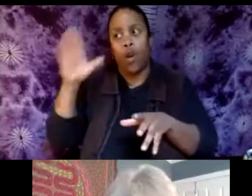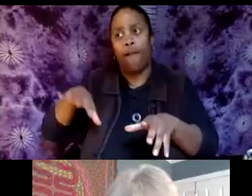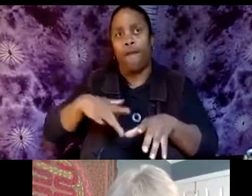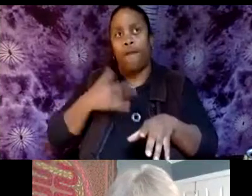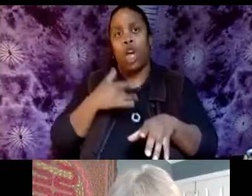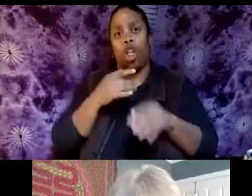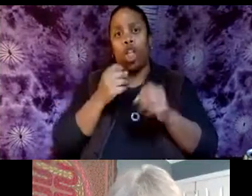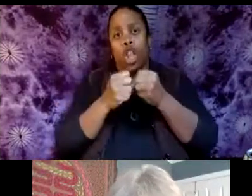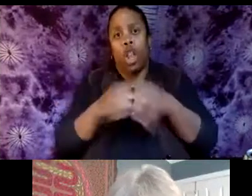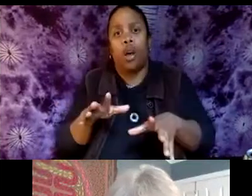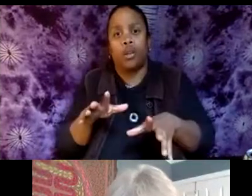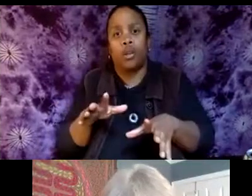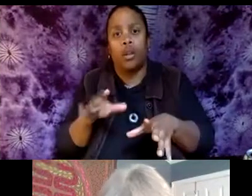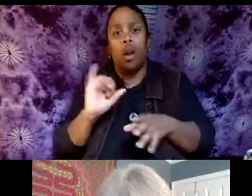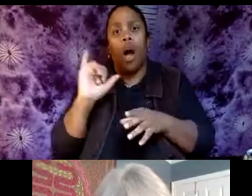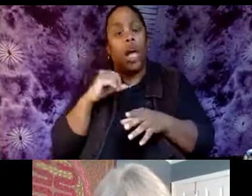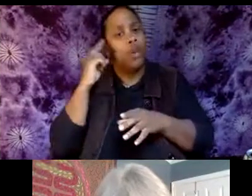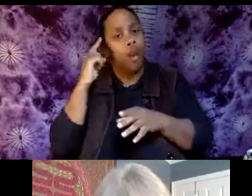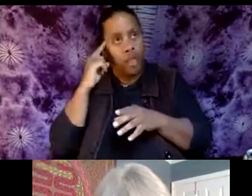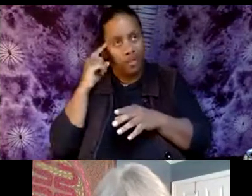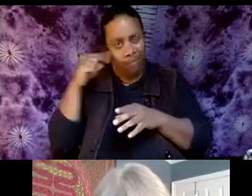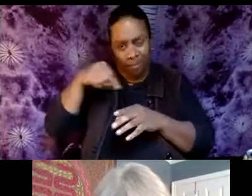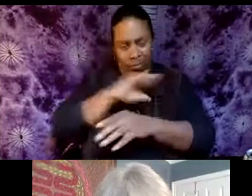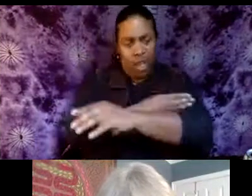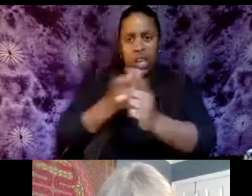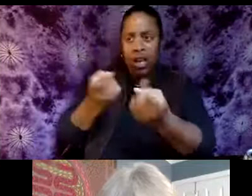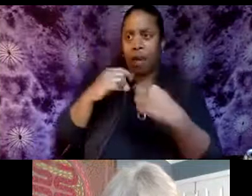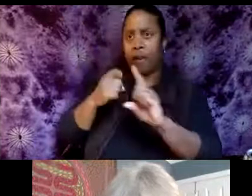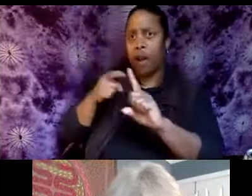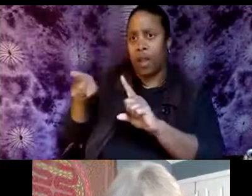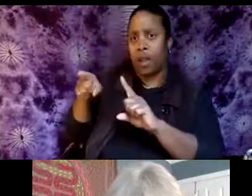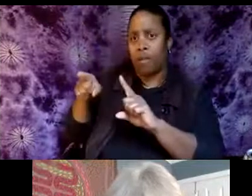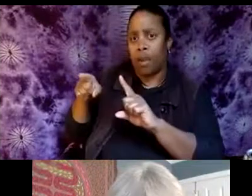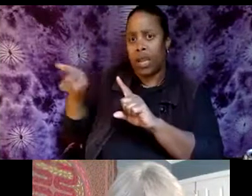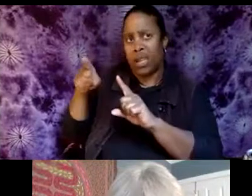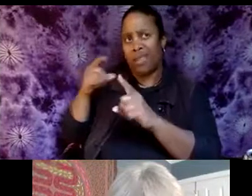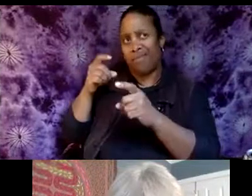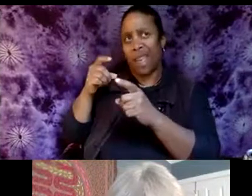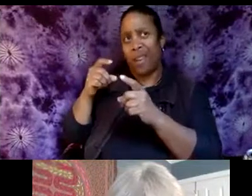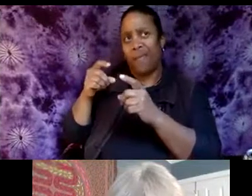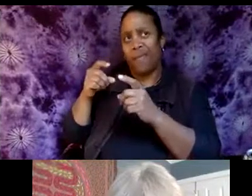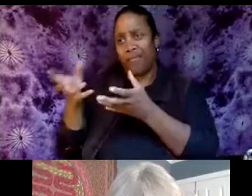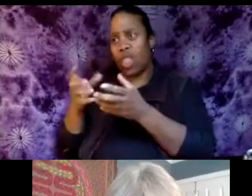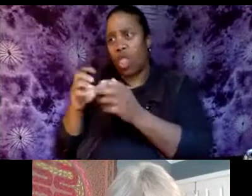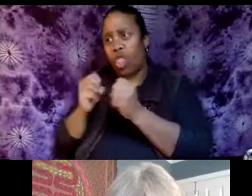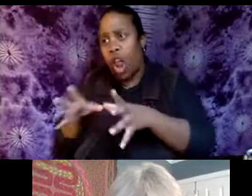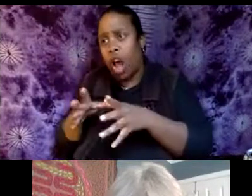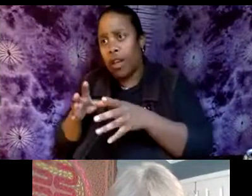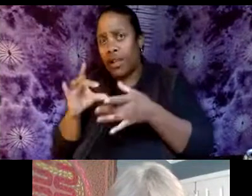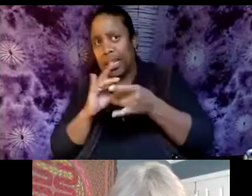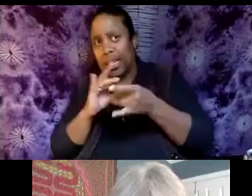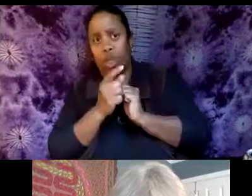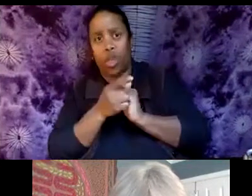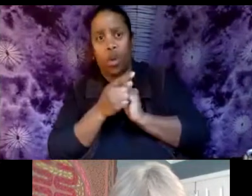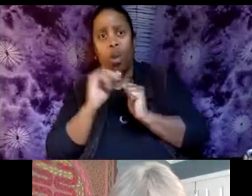And then I think this is also coming from him feeling the loss of you already. And then we get the Hermit, which is him kind of going in